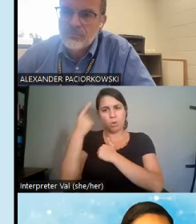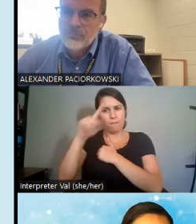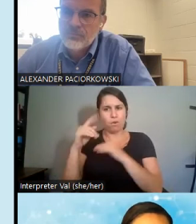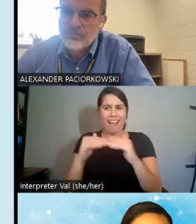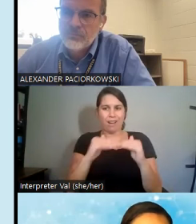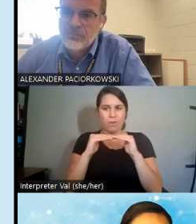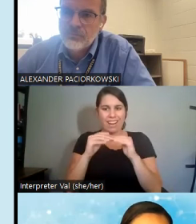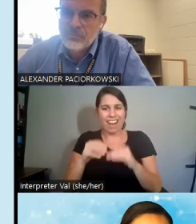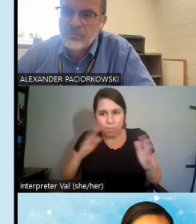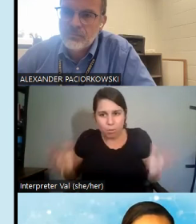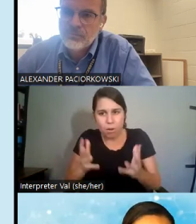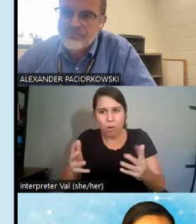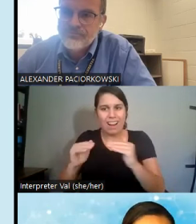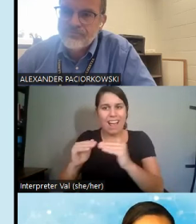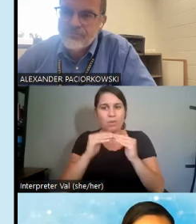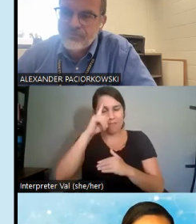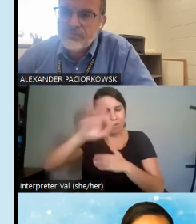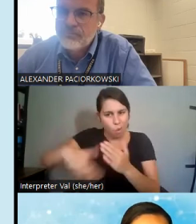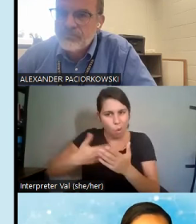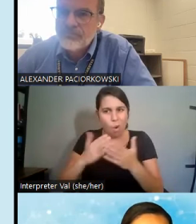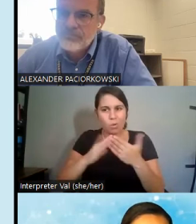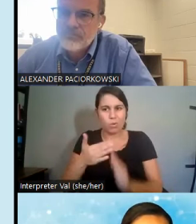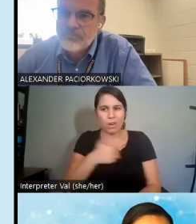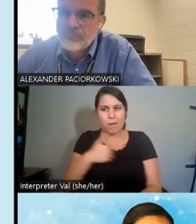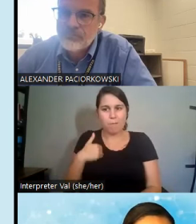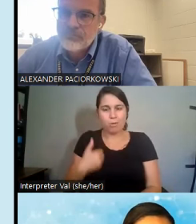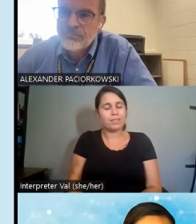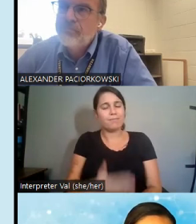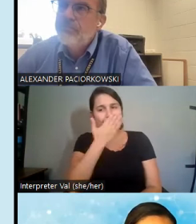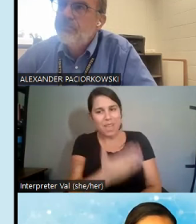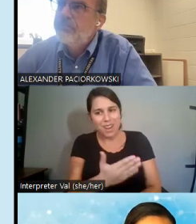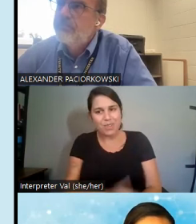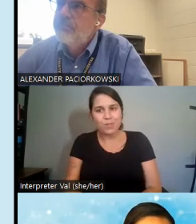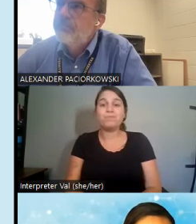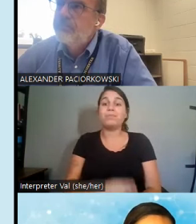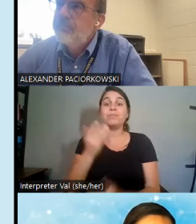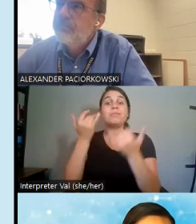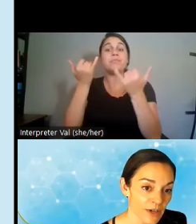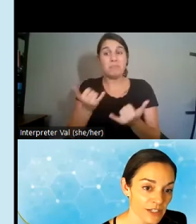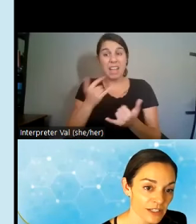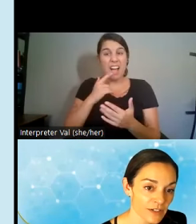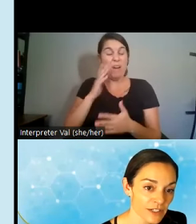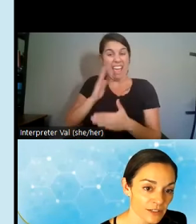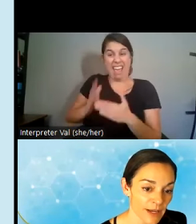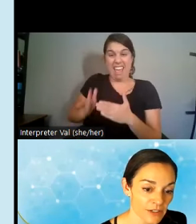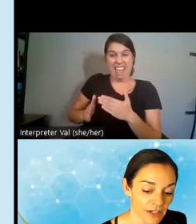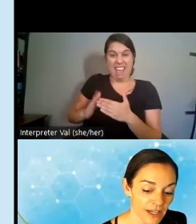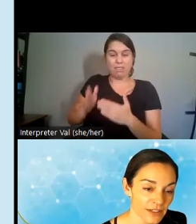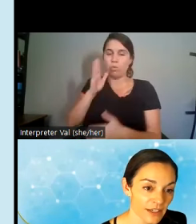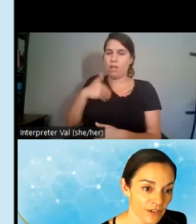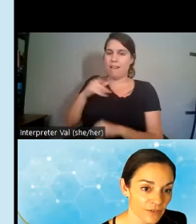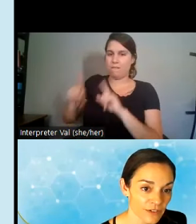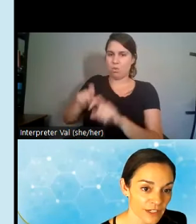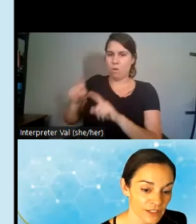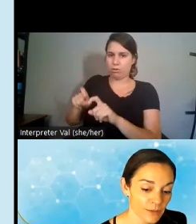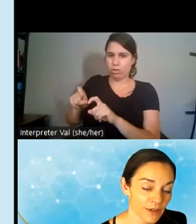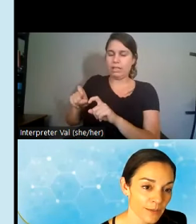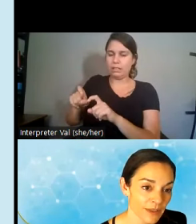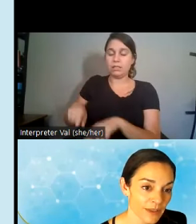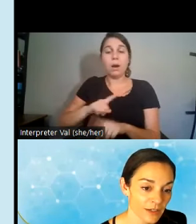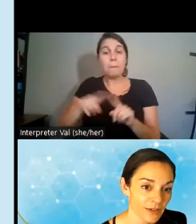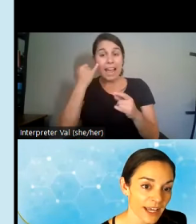collective community members. So thank you for that. We will be taking questions at the end, but if you have questions for Dr. Paciorkowski, feel free